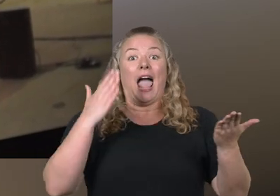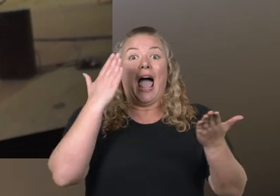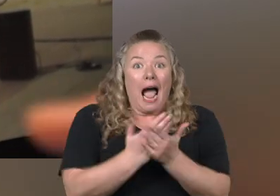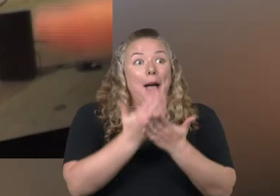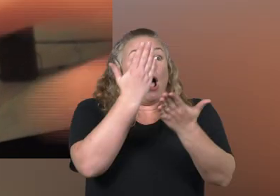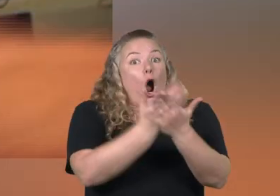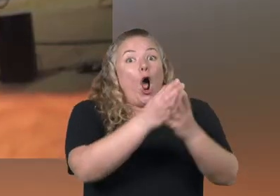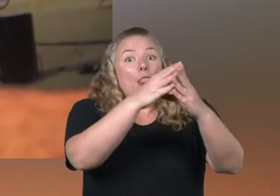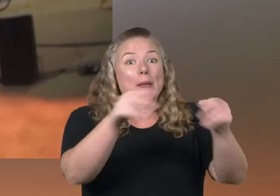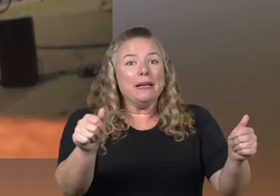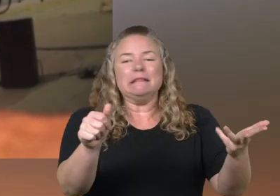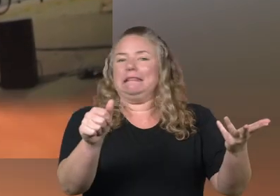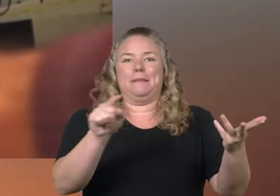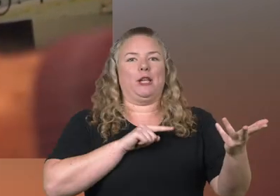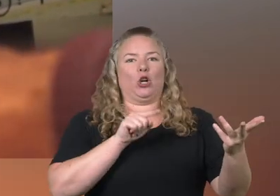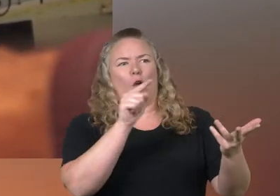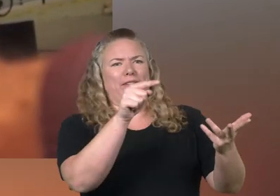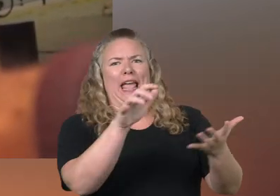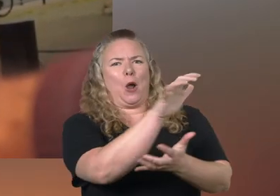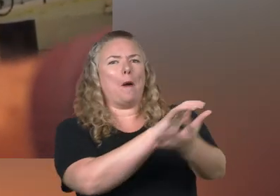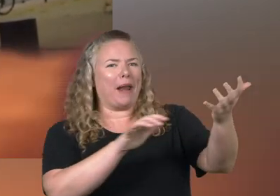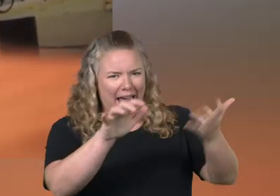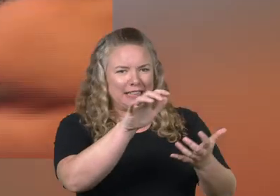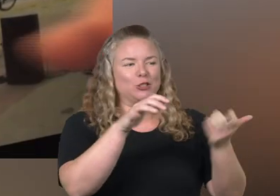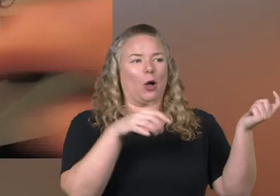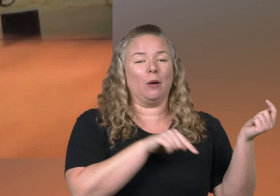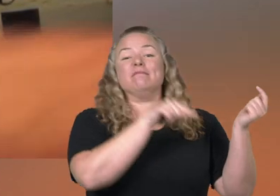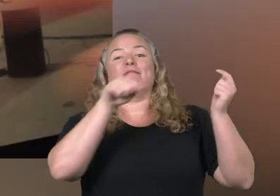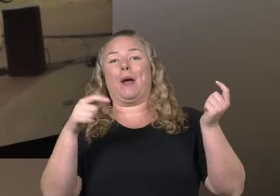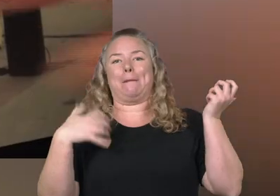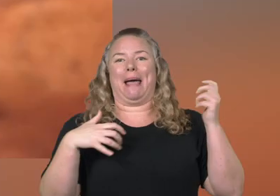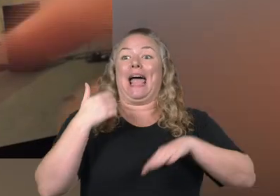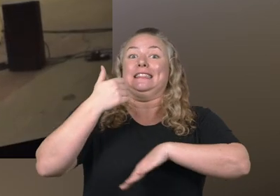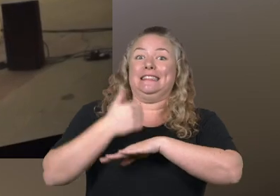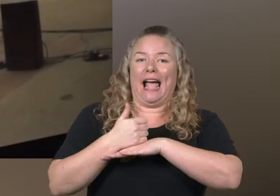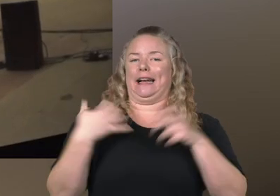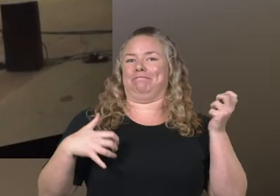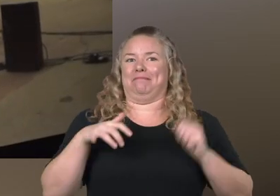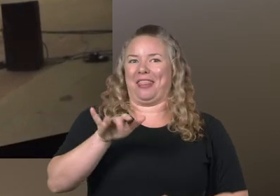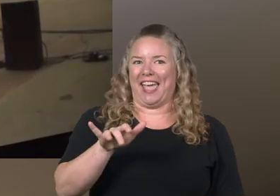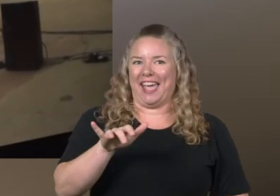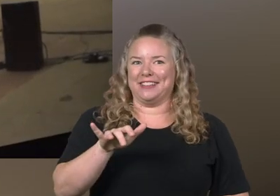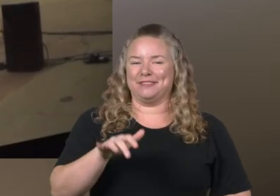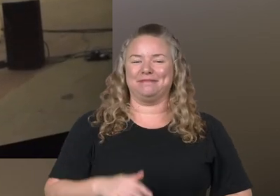It wasn't actually on the beach because the beach was there, it was too complicated, so they did it on the bandstand.